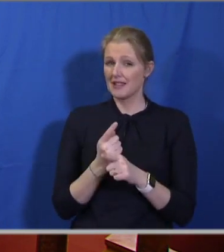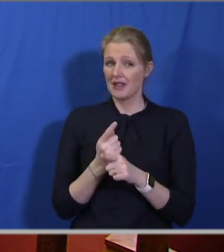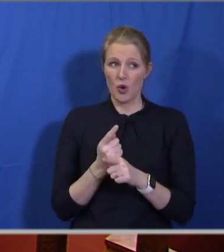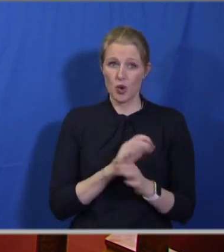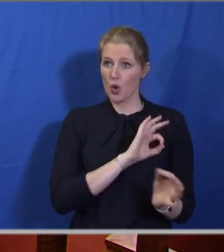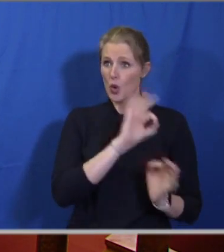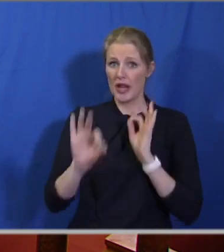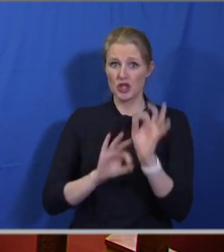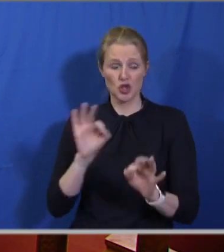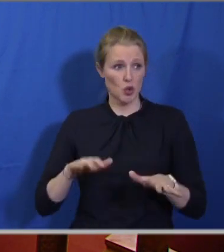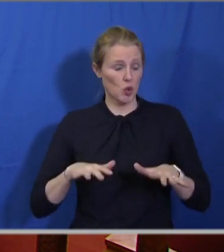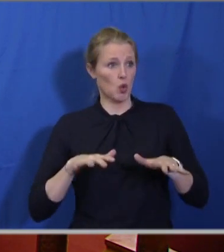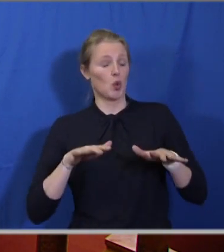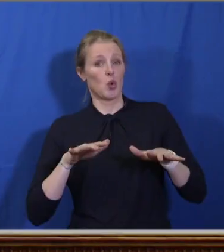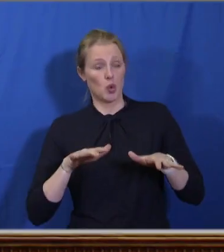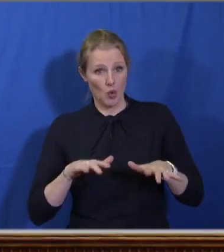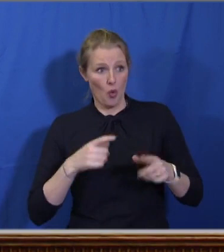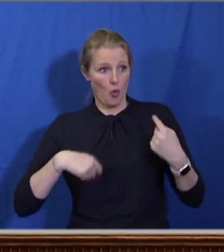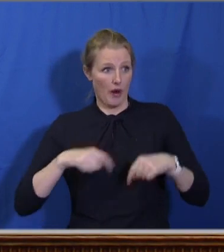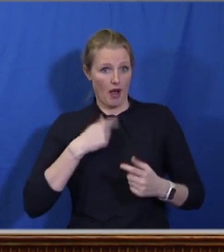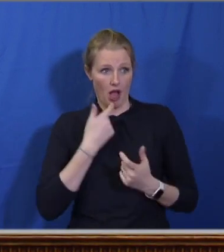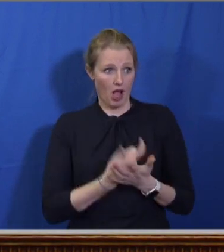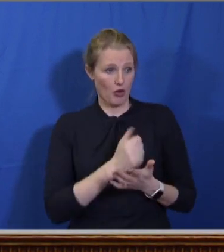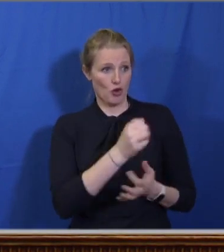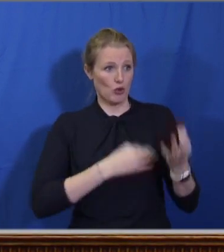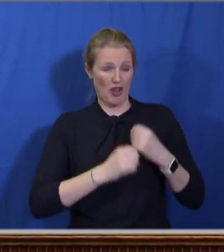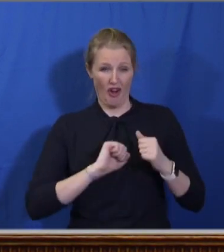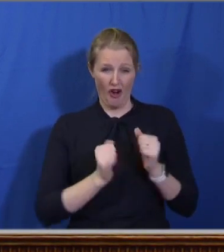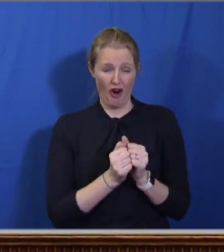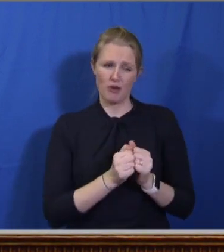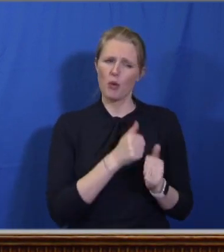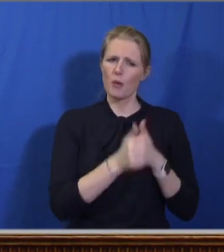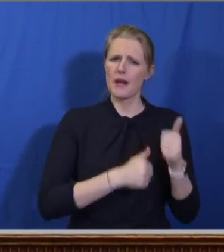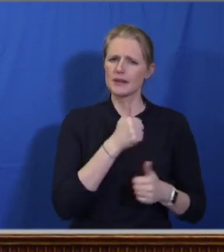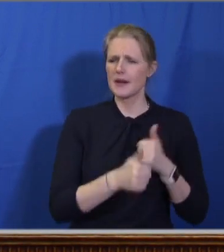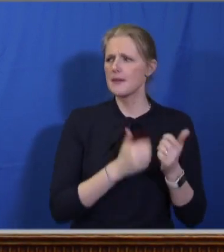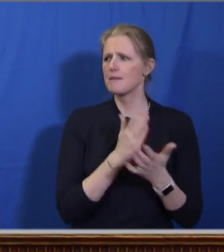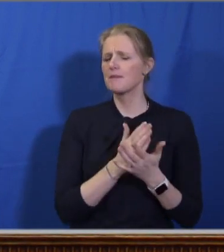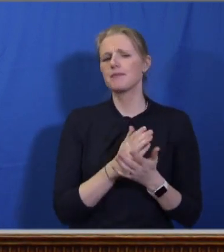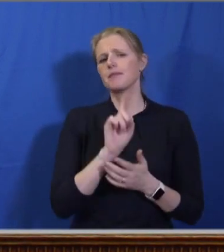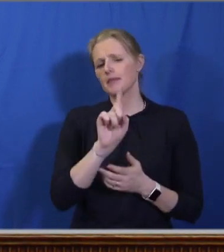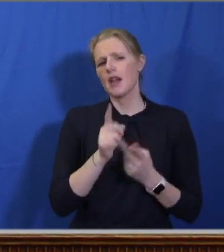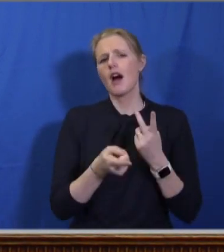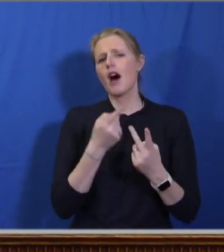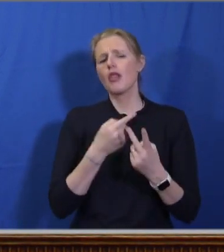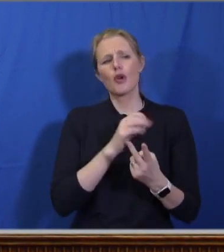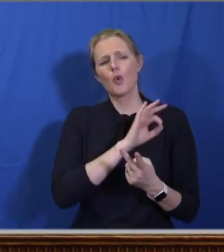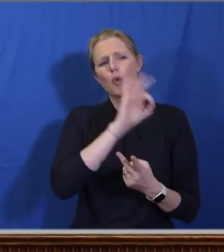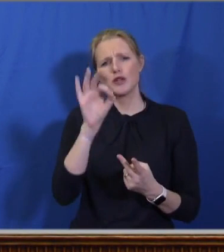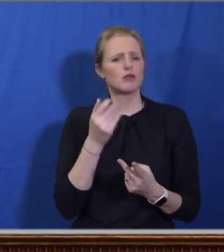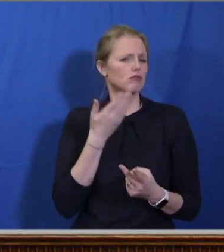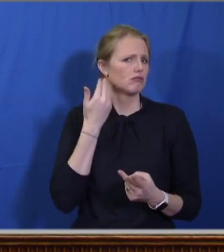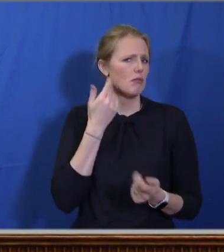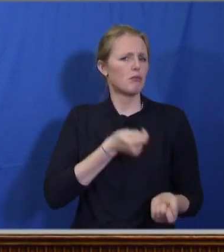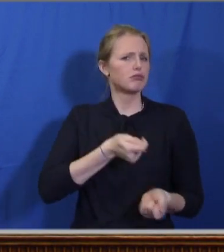definitely showed up the committee members today, so well done for that. And maybe just to follow on from one of the other questions that was raised by one